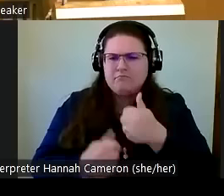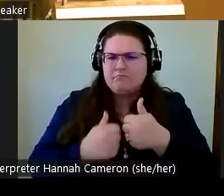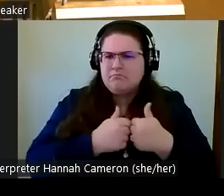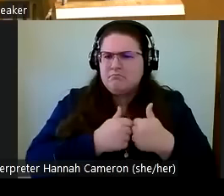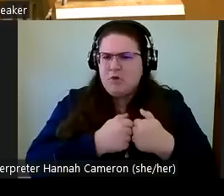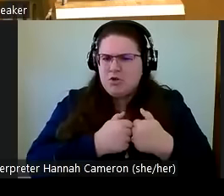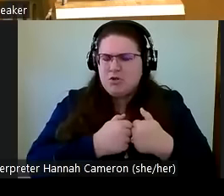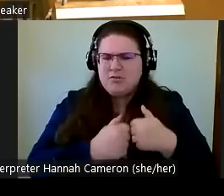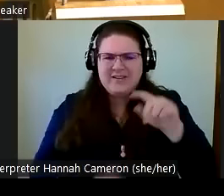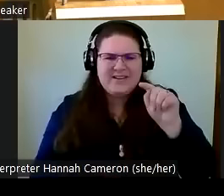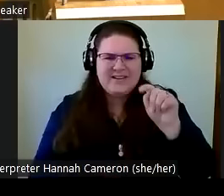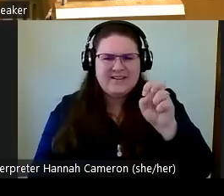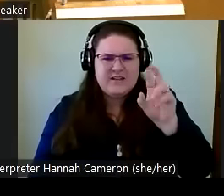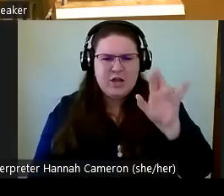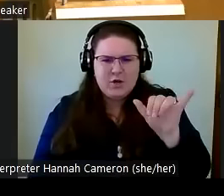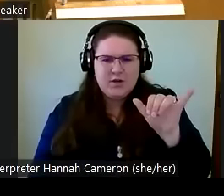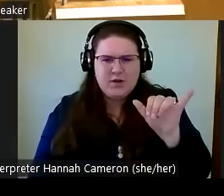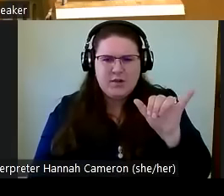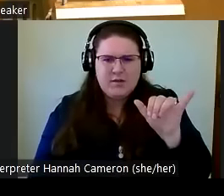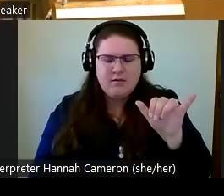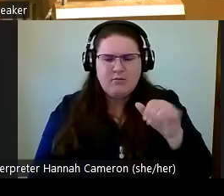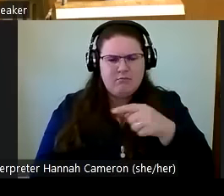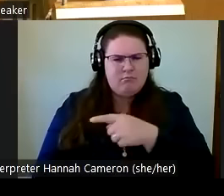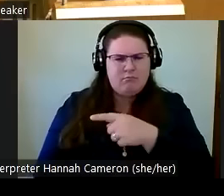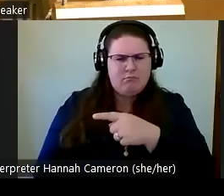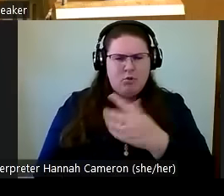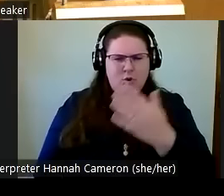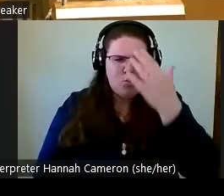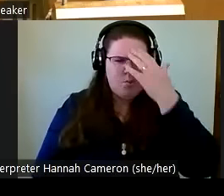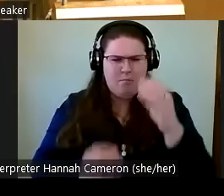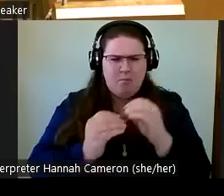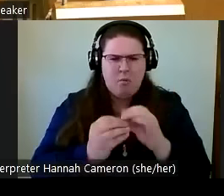knew more about the Boston Celtics than I did.